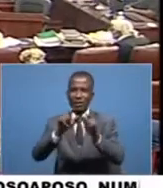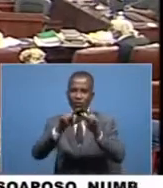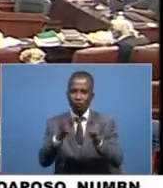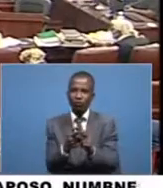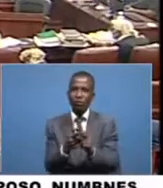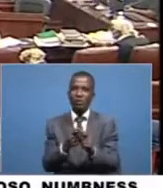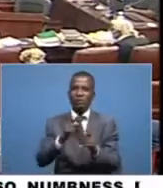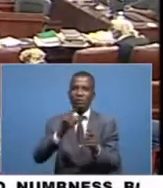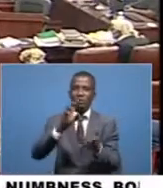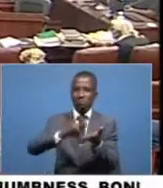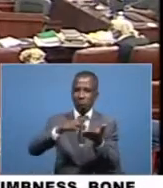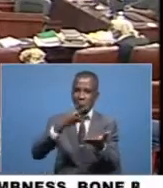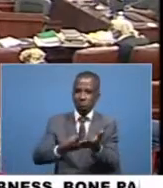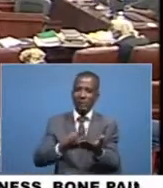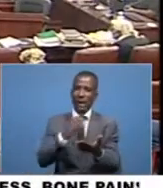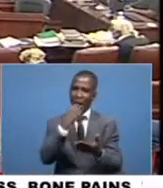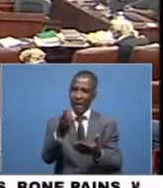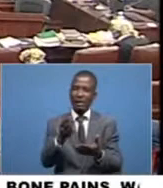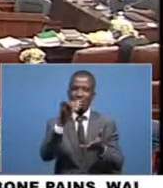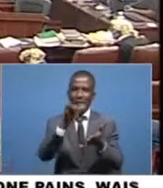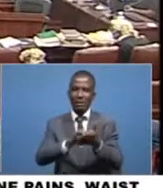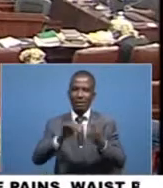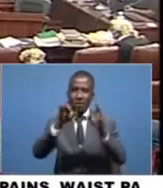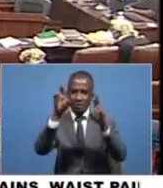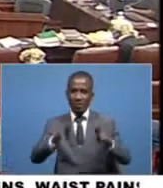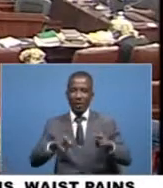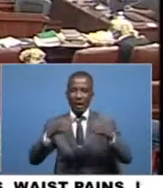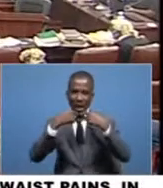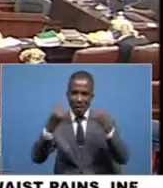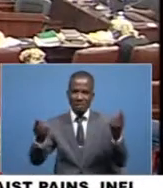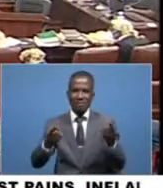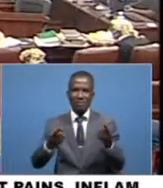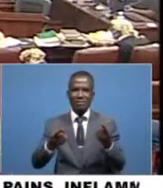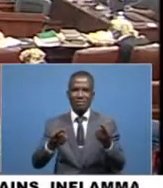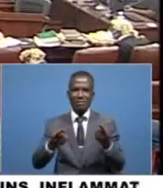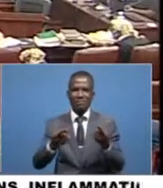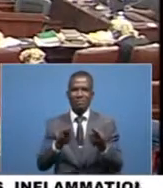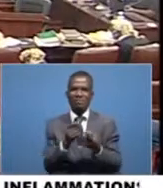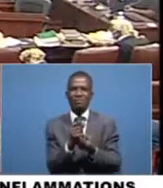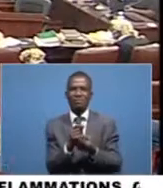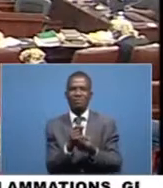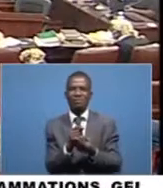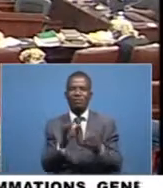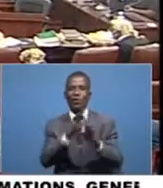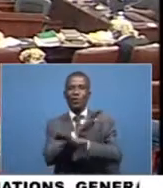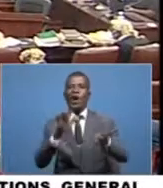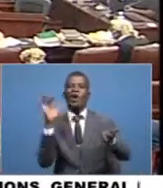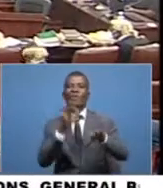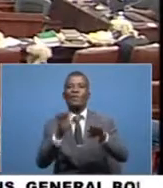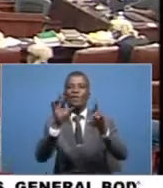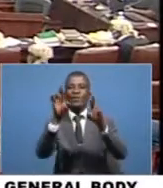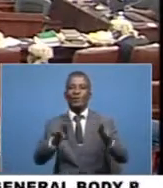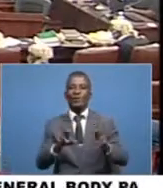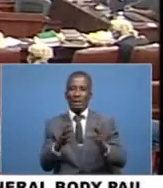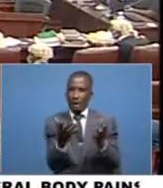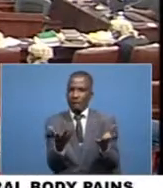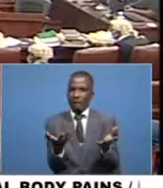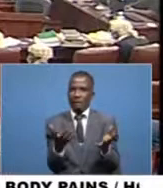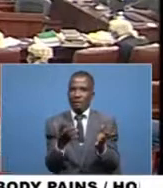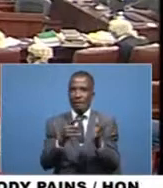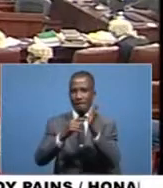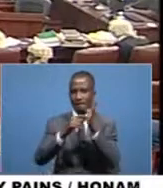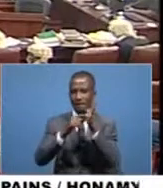the foregoing that the burden shifts to the respondent to establish that the results were not affected. The threshold of proof should,